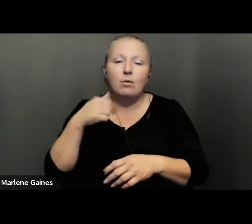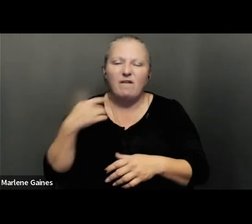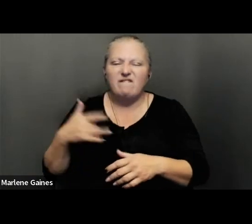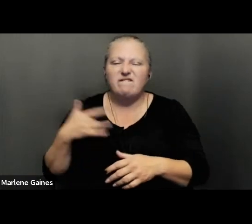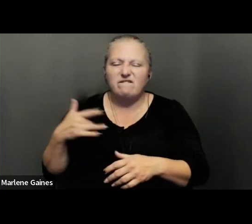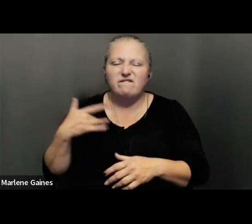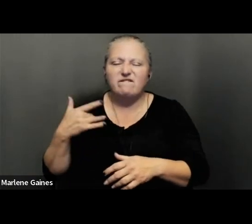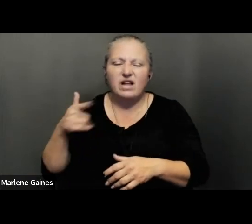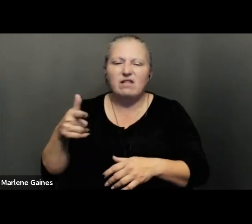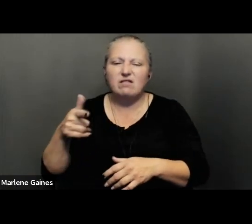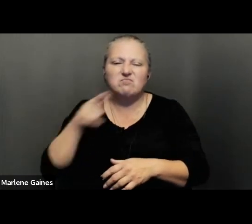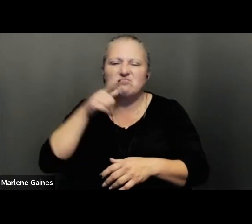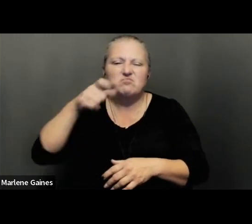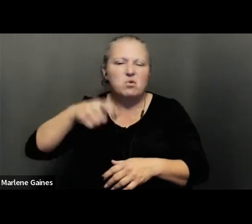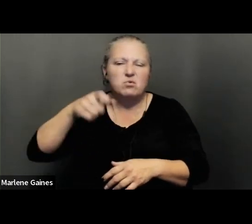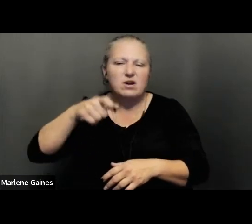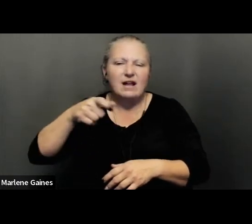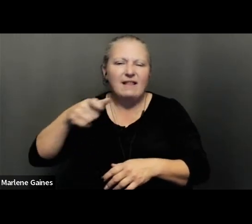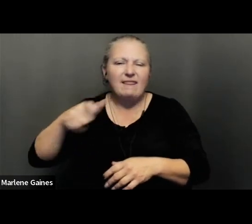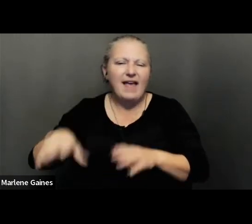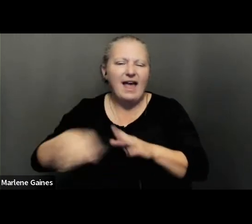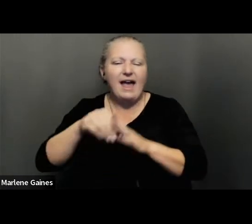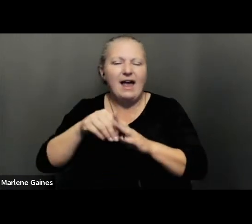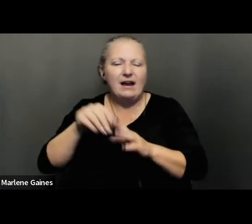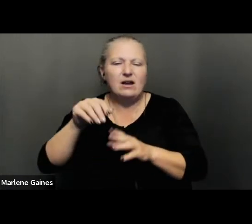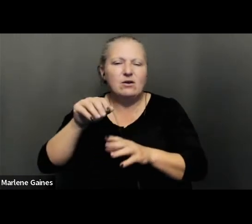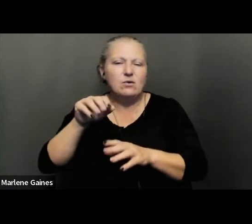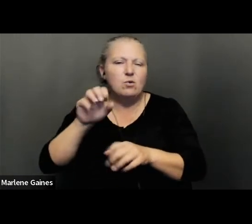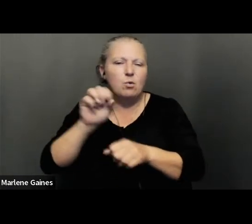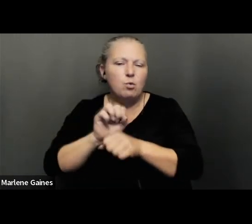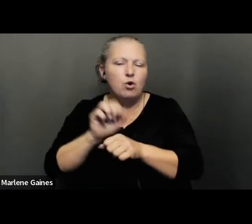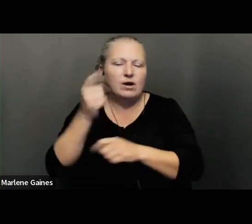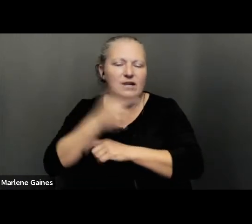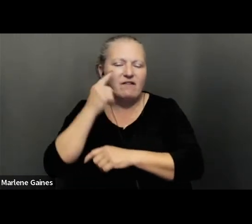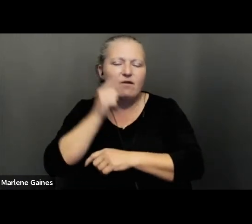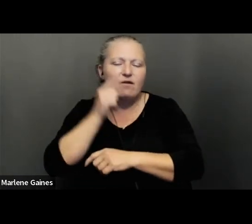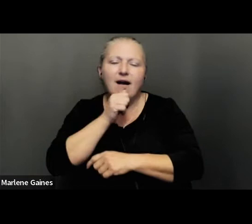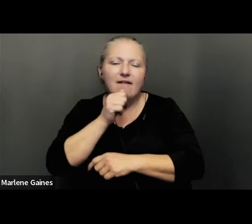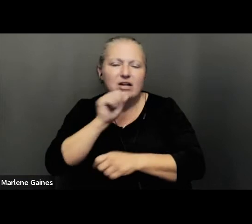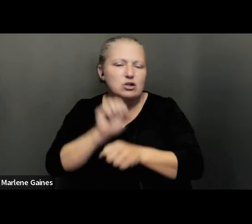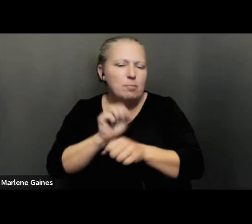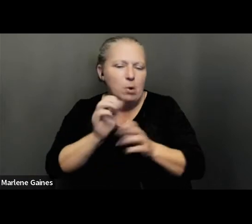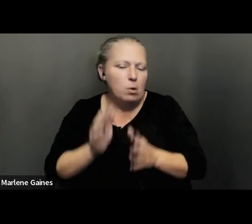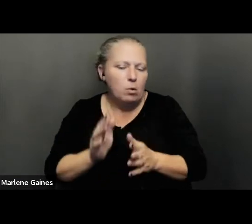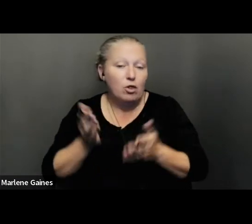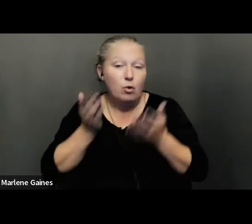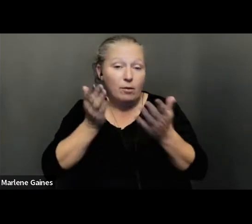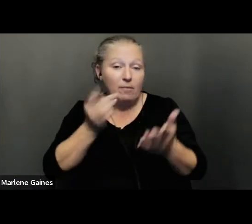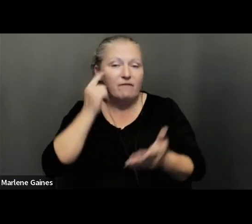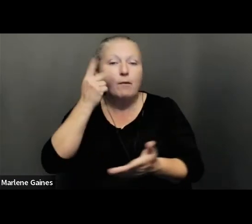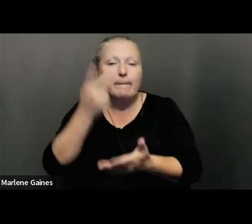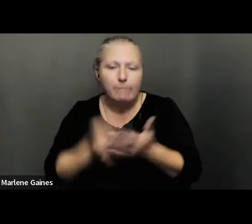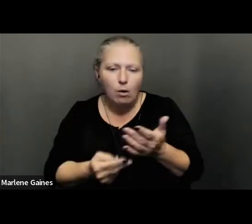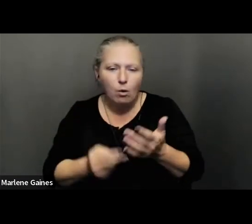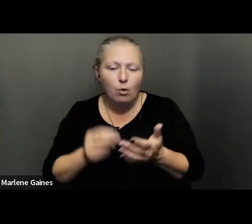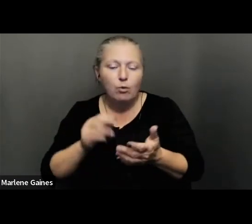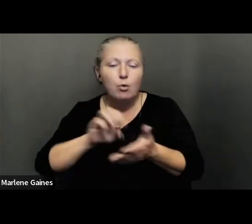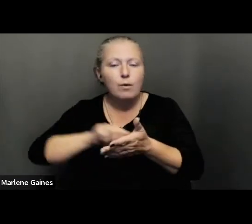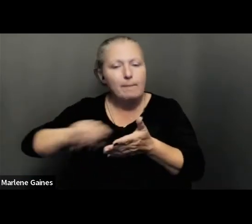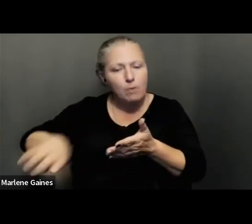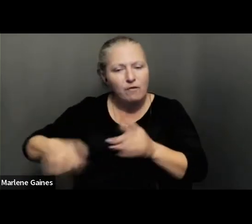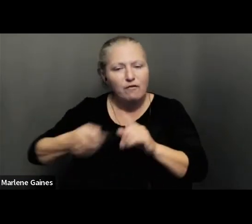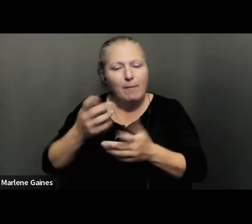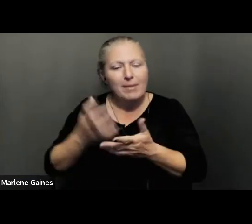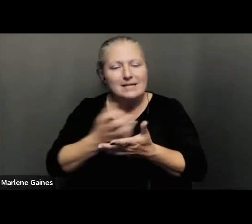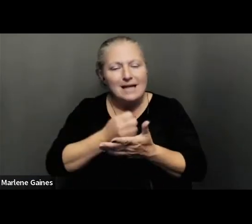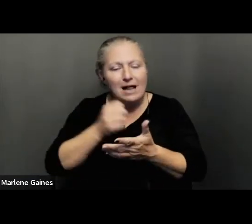this nullifies the needs for those extra work days for our new confidential employees. So this recommendation is for both removing that from the salary